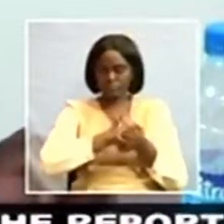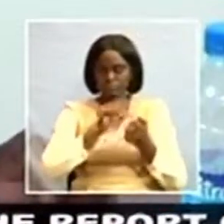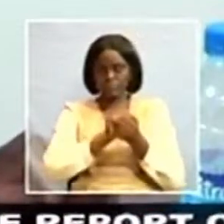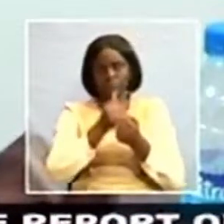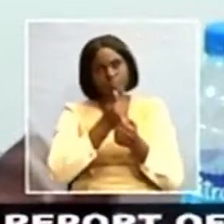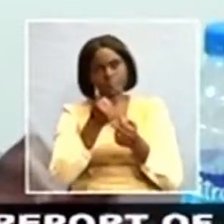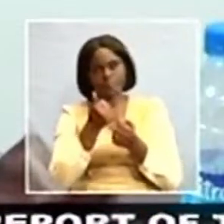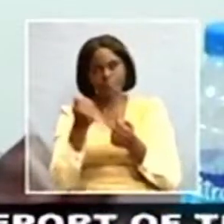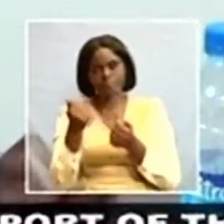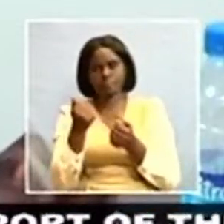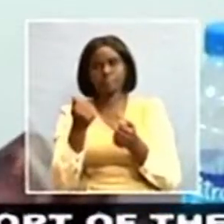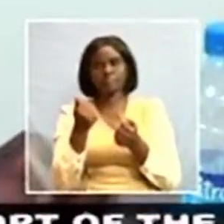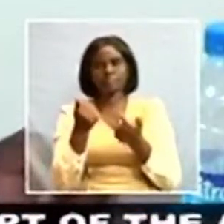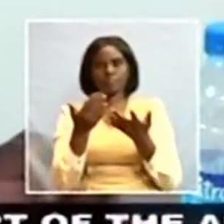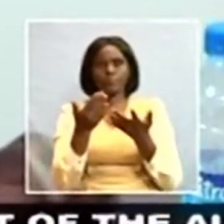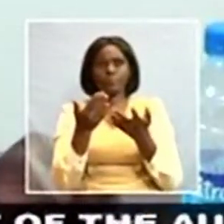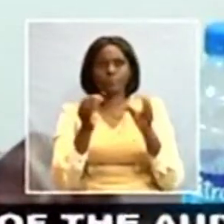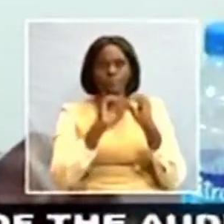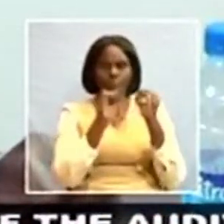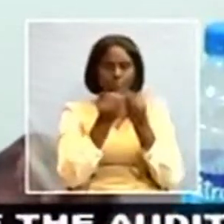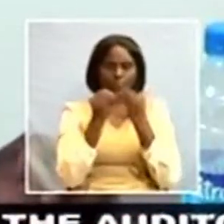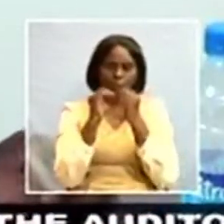other obligations